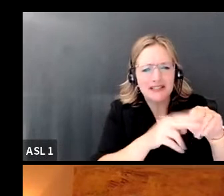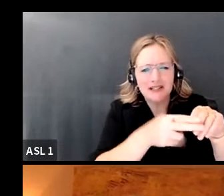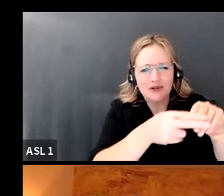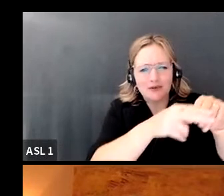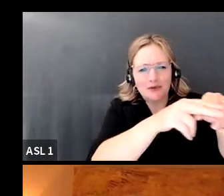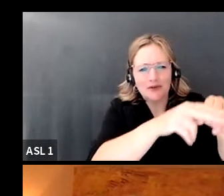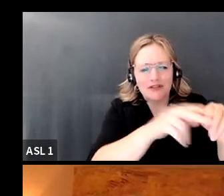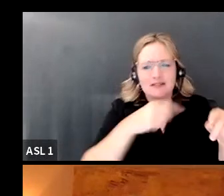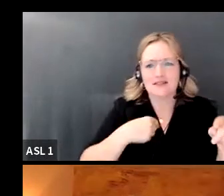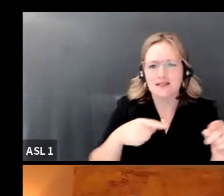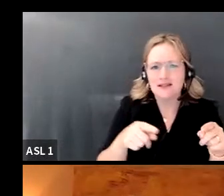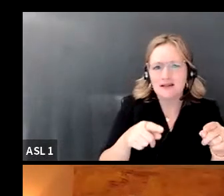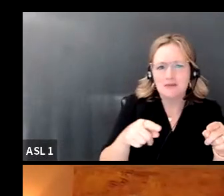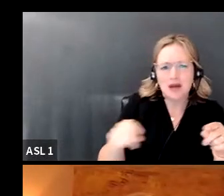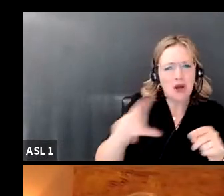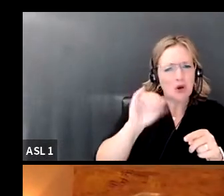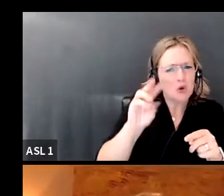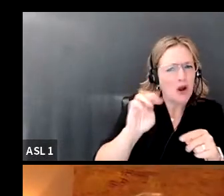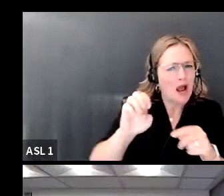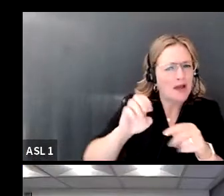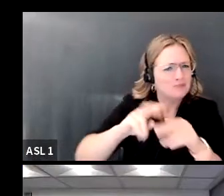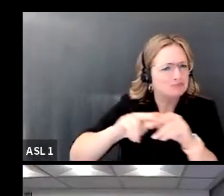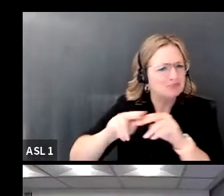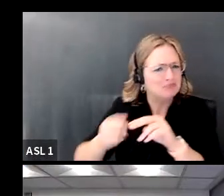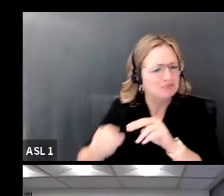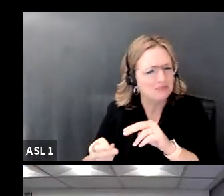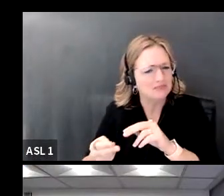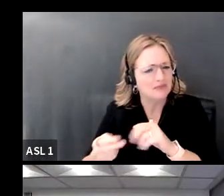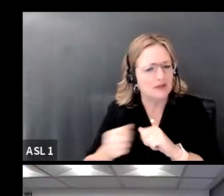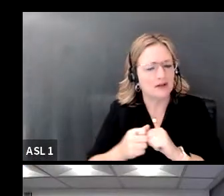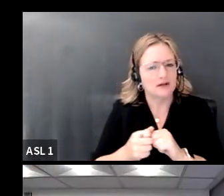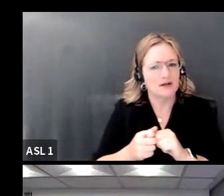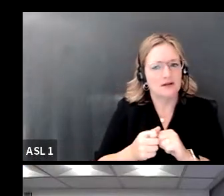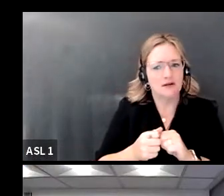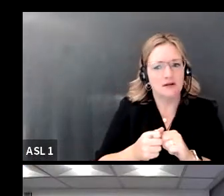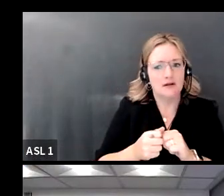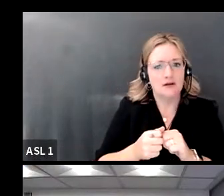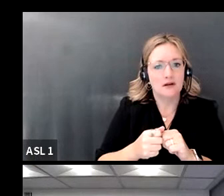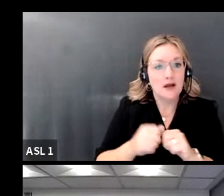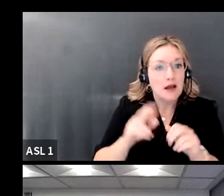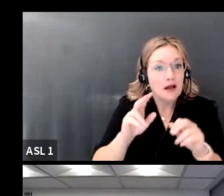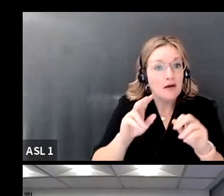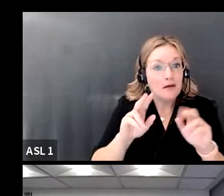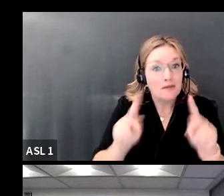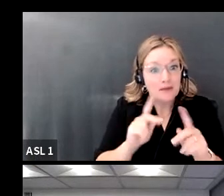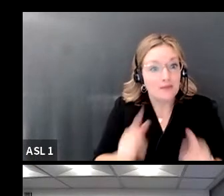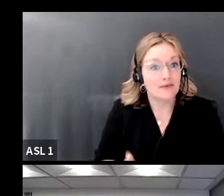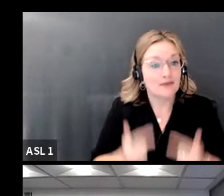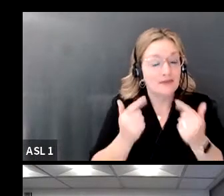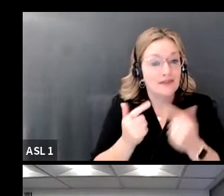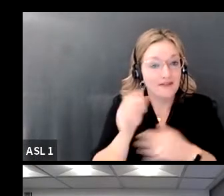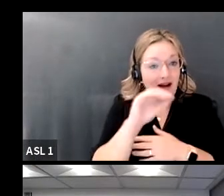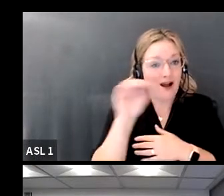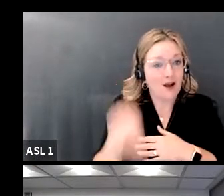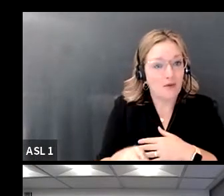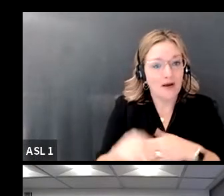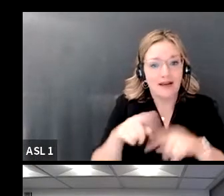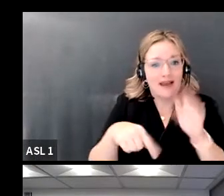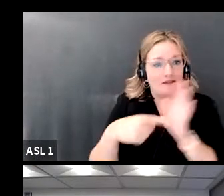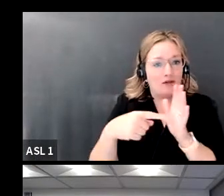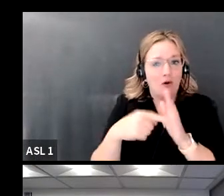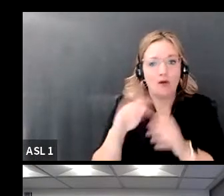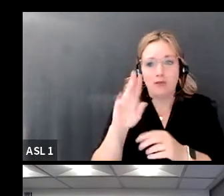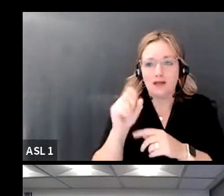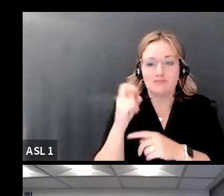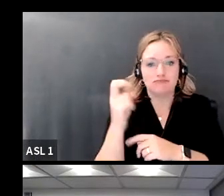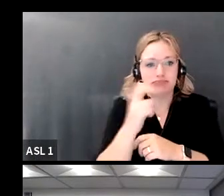can't even afford a single full trip transit fare forget about a monthly pass um we're facing